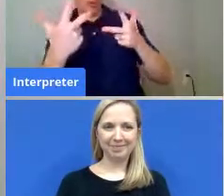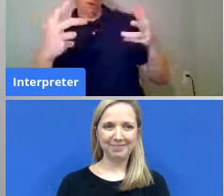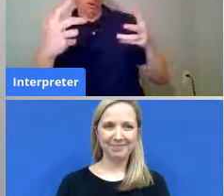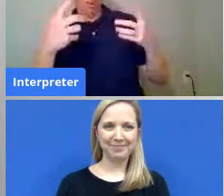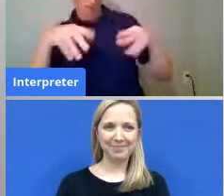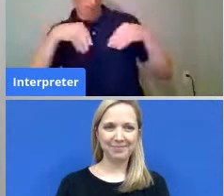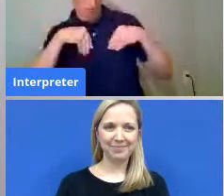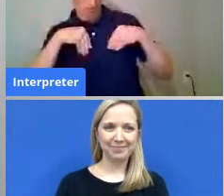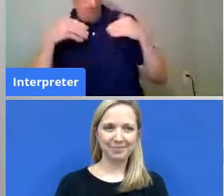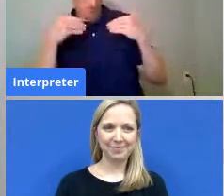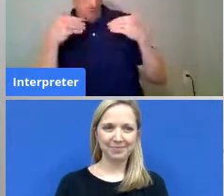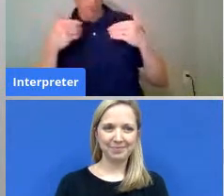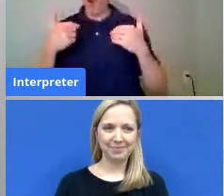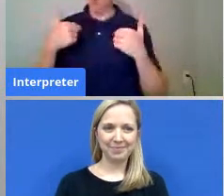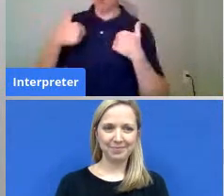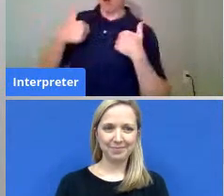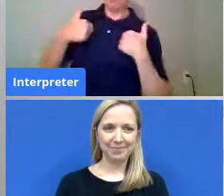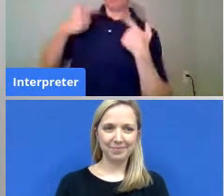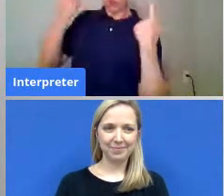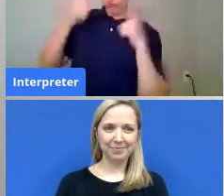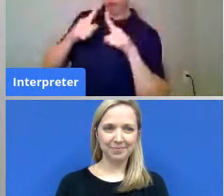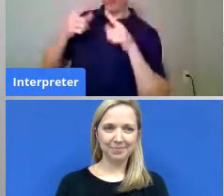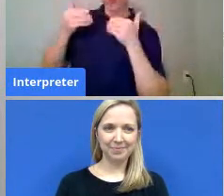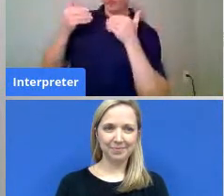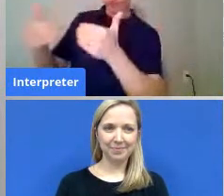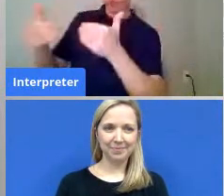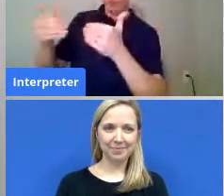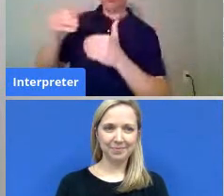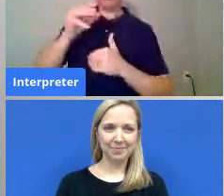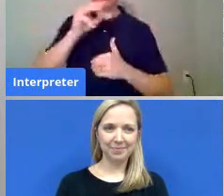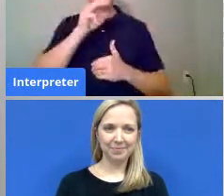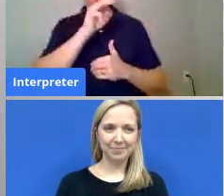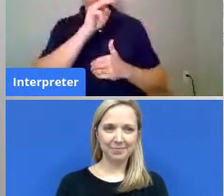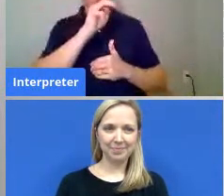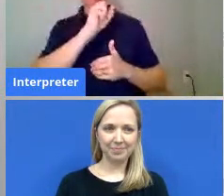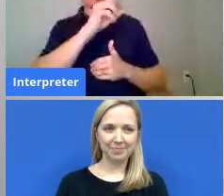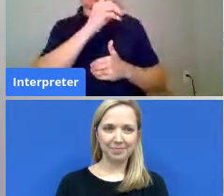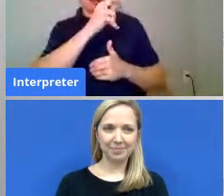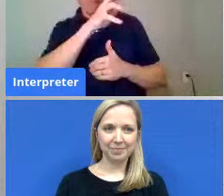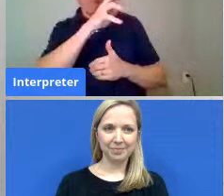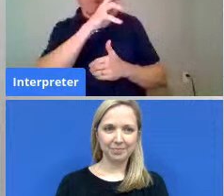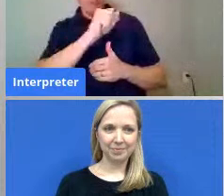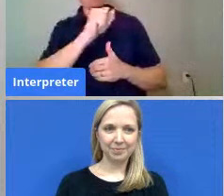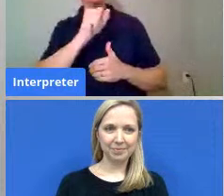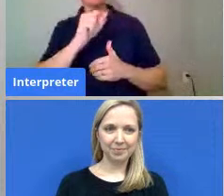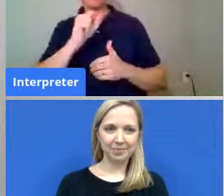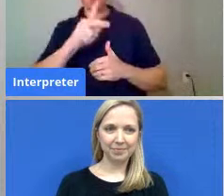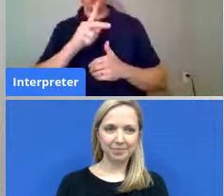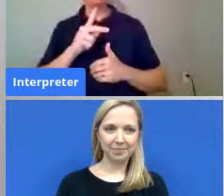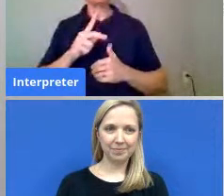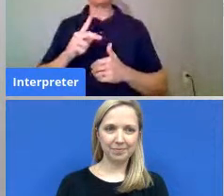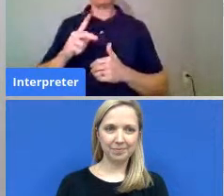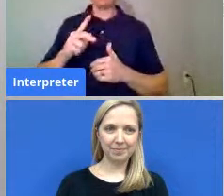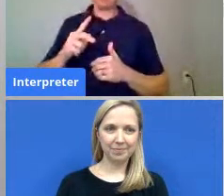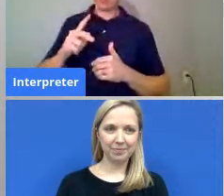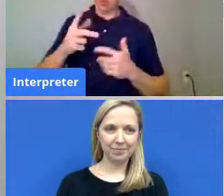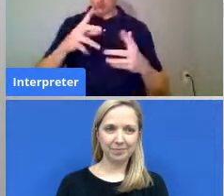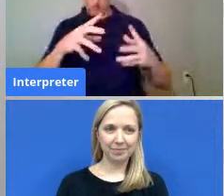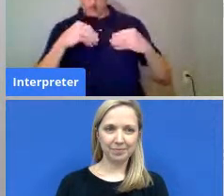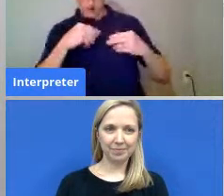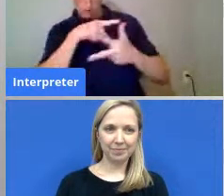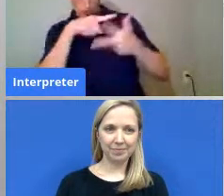Okay. I so move. Okay, Ms. Davis, your motion is that all 3 of these items be accepted? Yes,